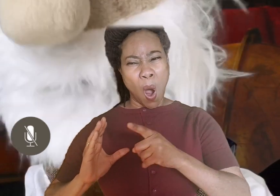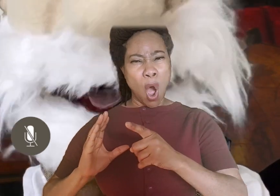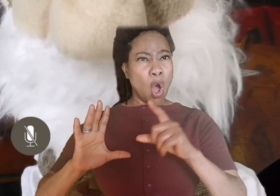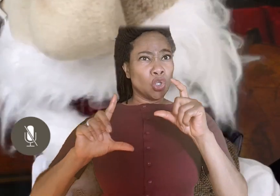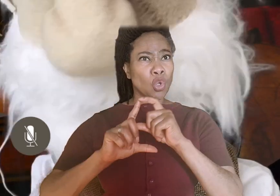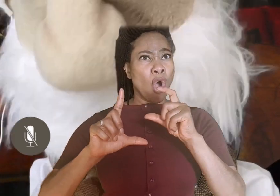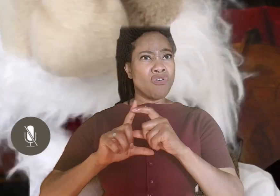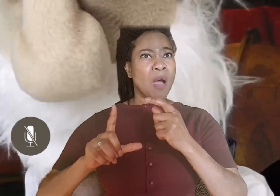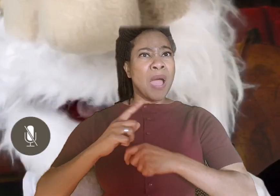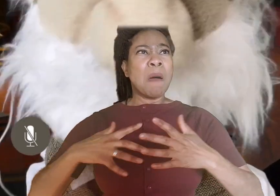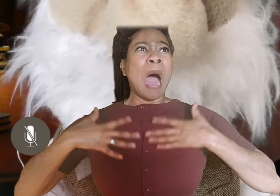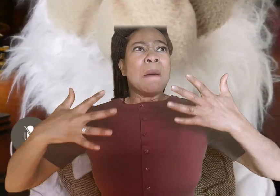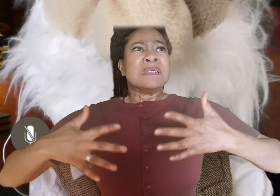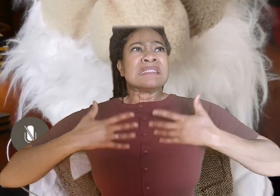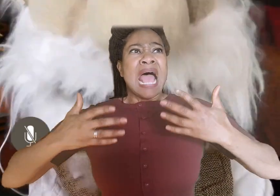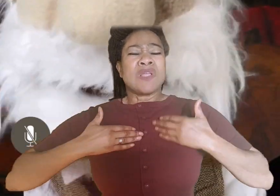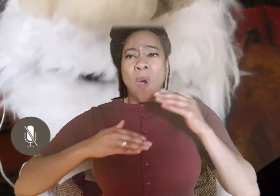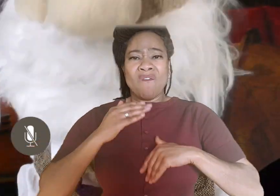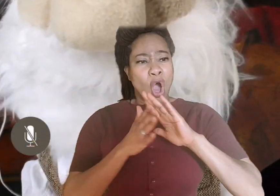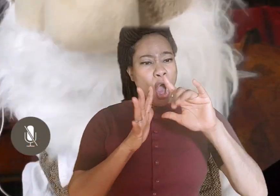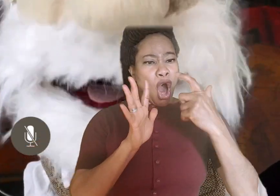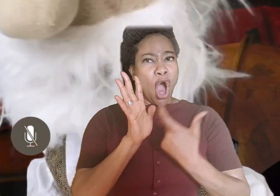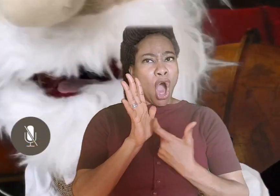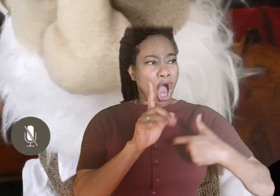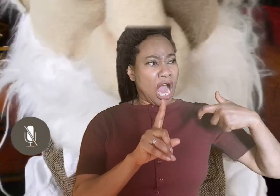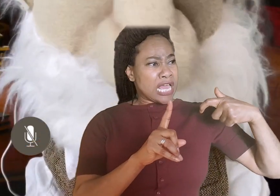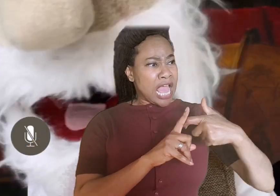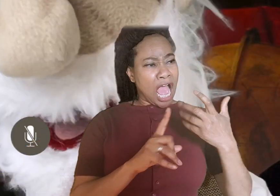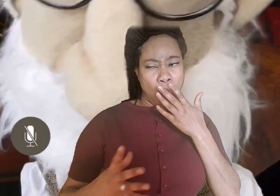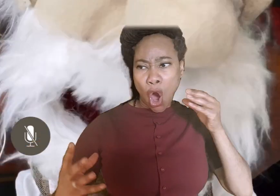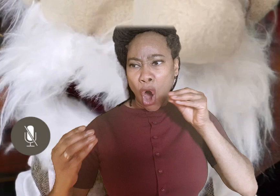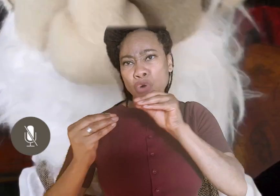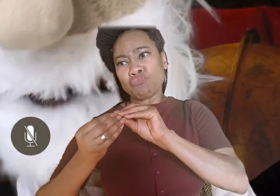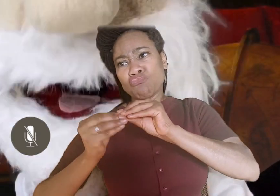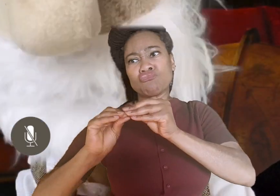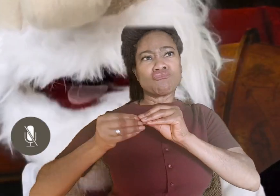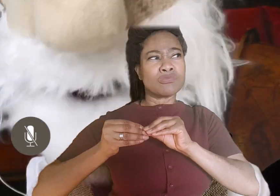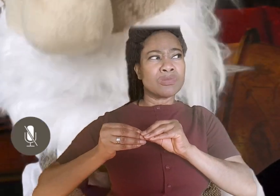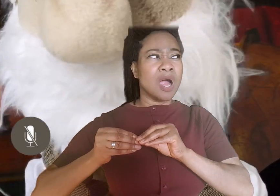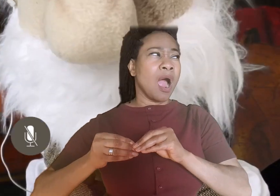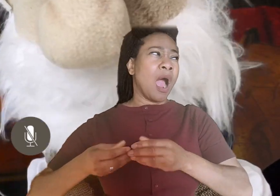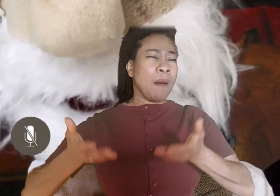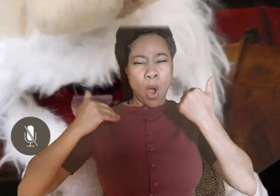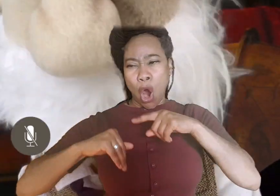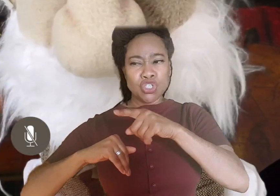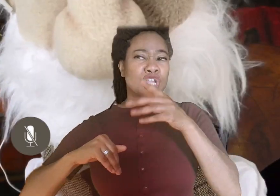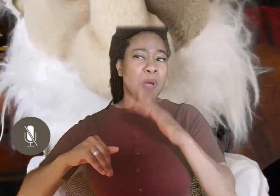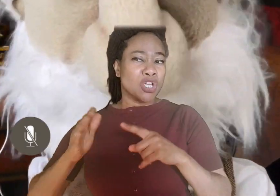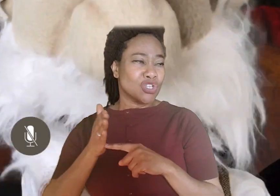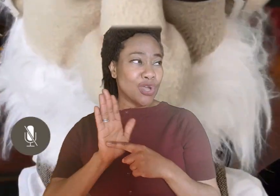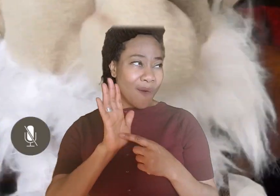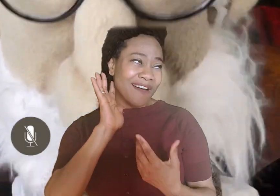her interactions with Herr K. Surely she had been giving some small signs of her affection.